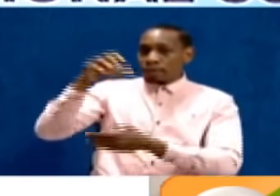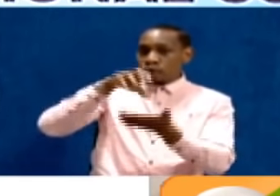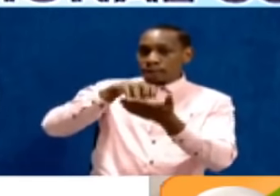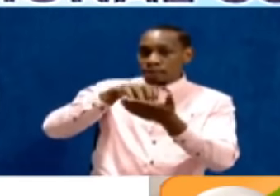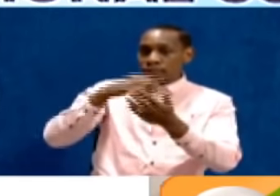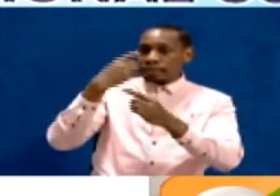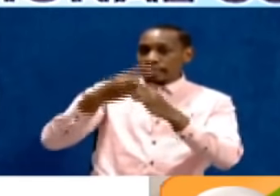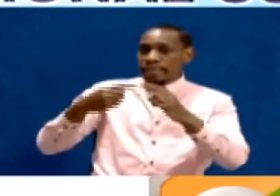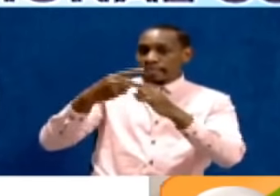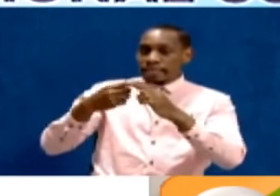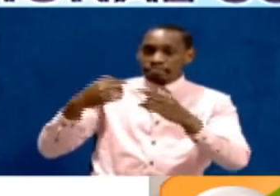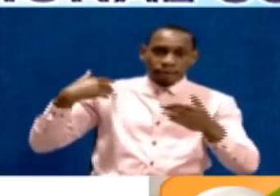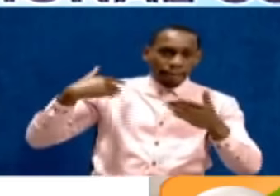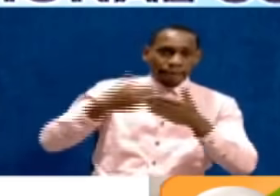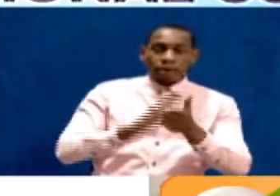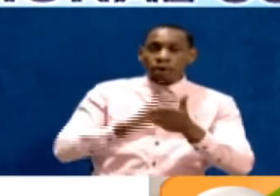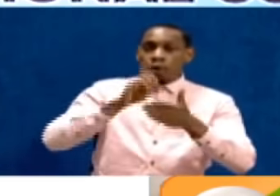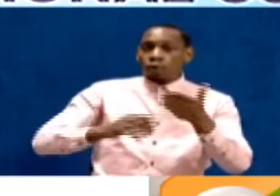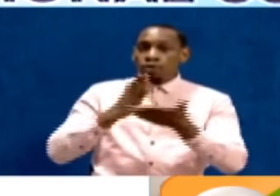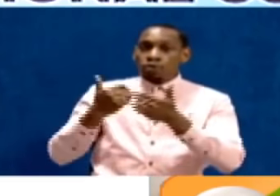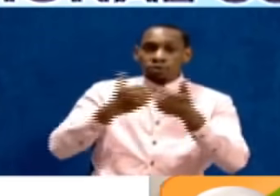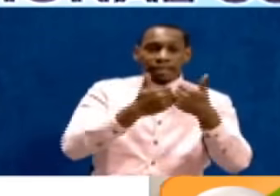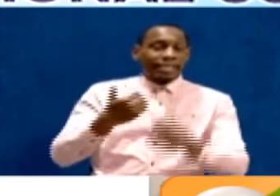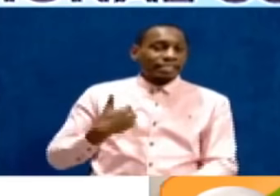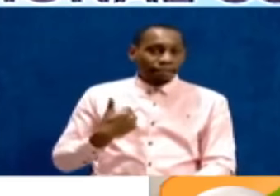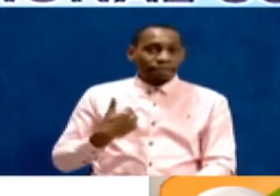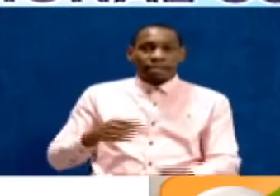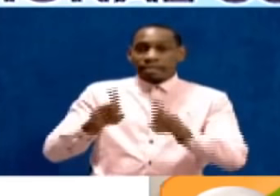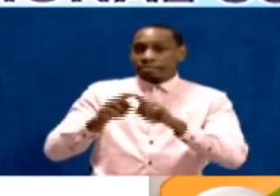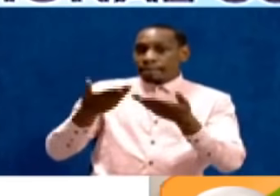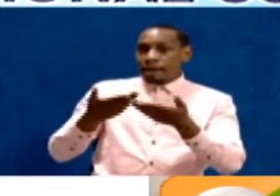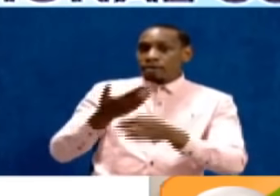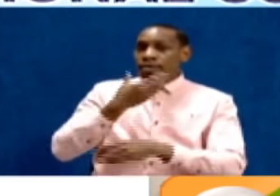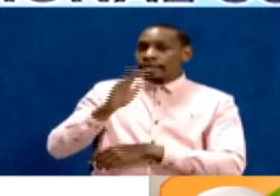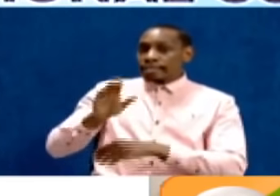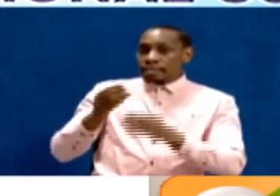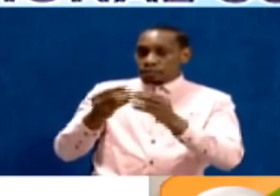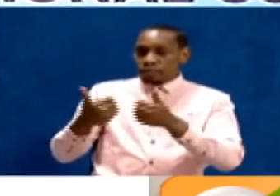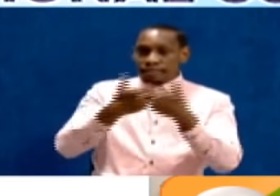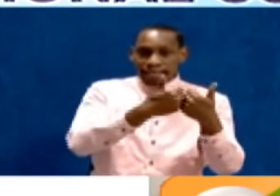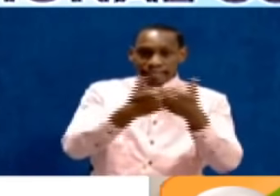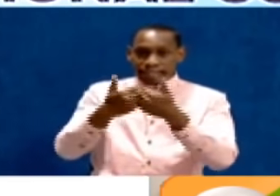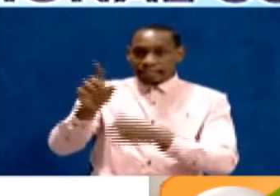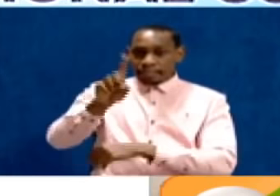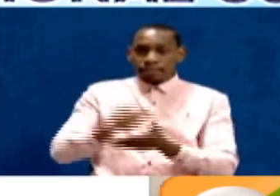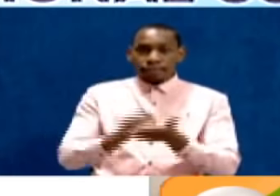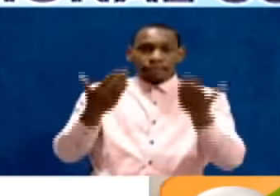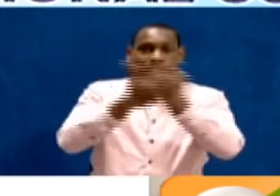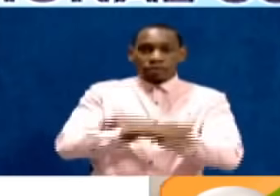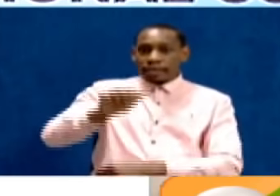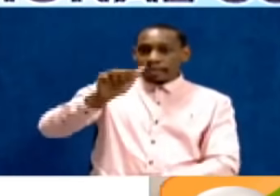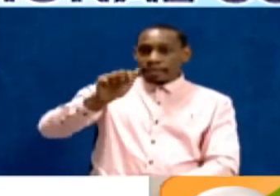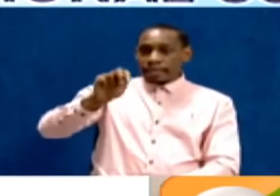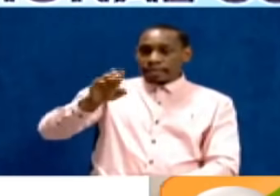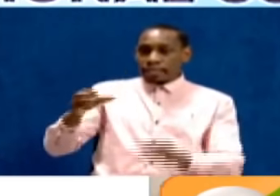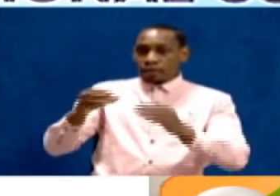outlook over the years? What has he struggled with most, and how has he weathered the storms? Tonight, ANC